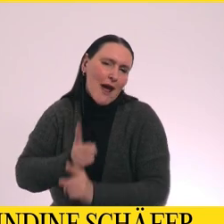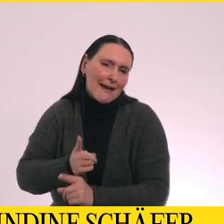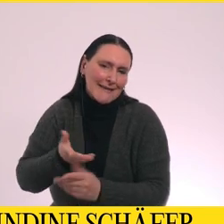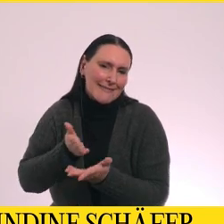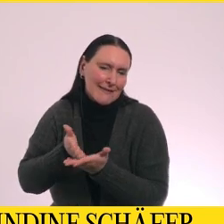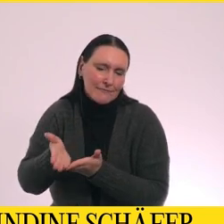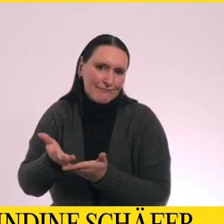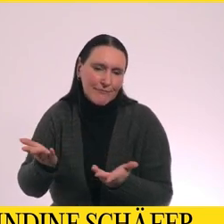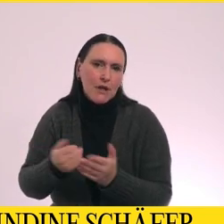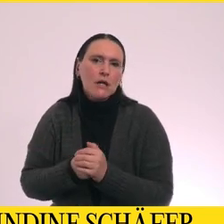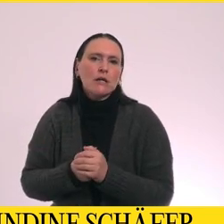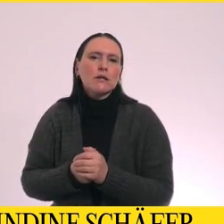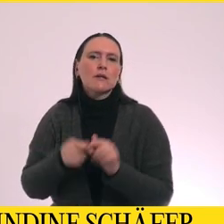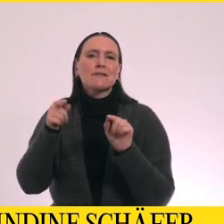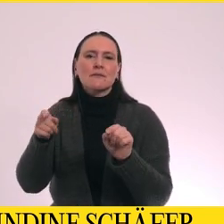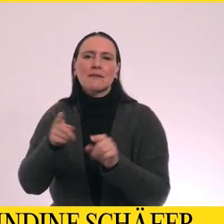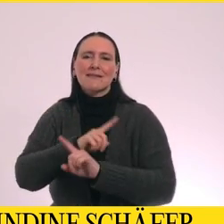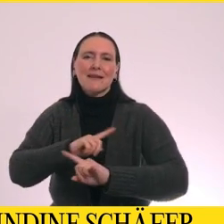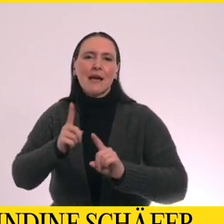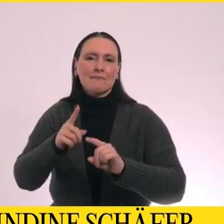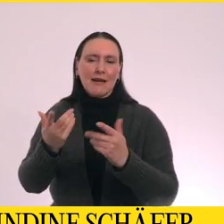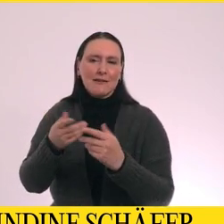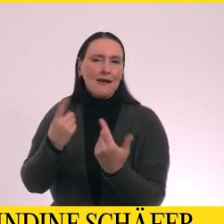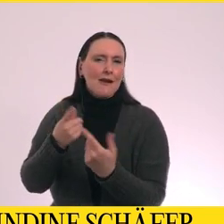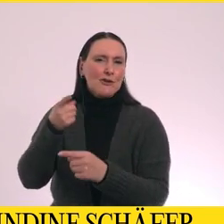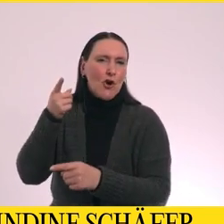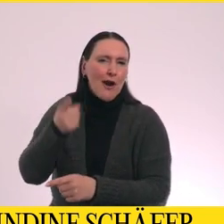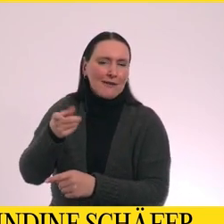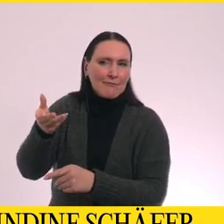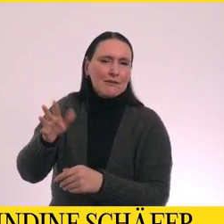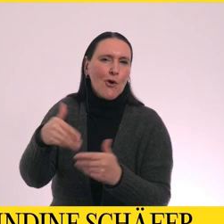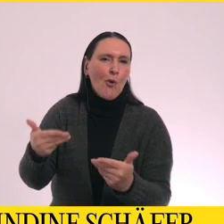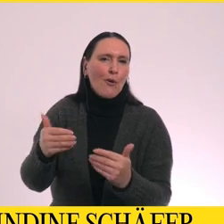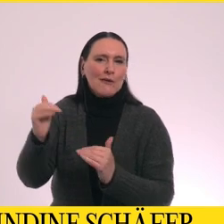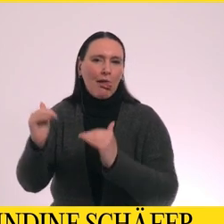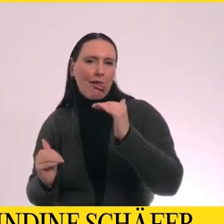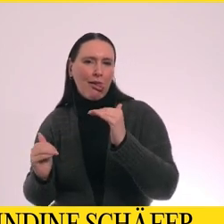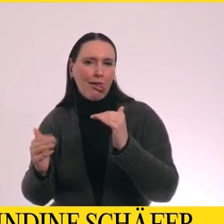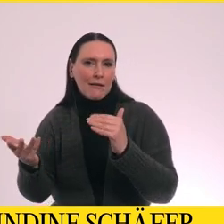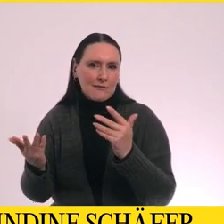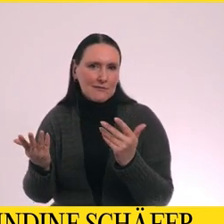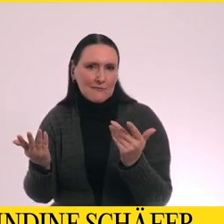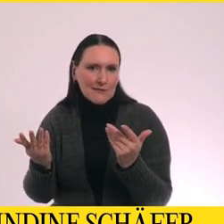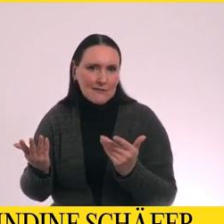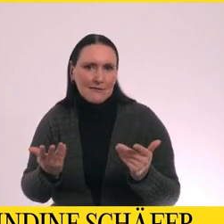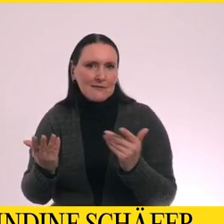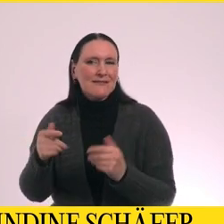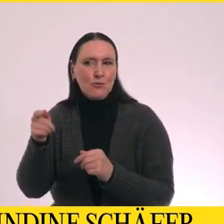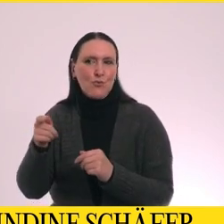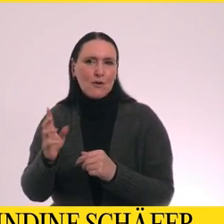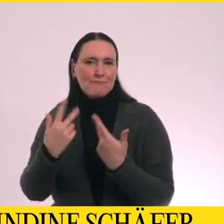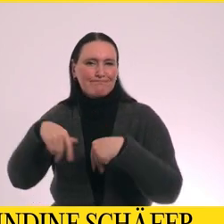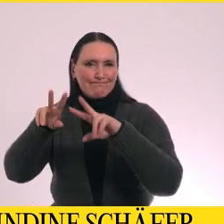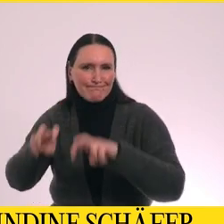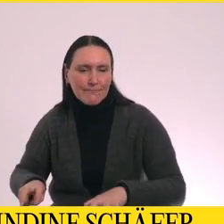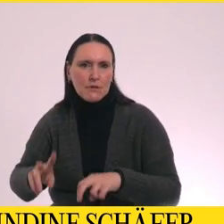analyze and criticize all the circumstances that we, and all the conditions that we go through